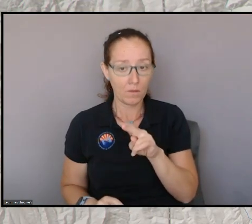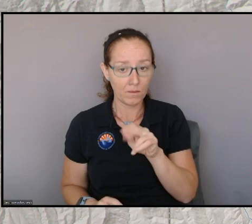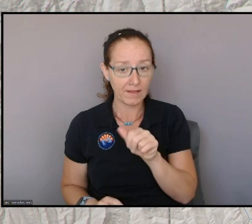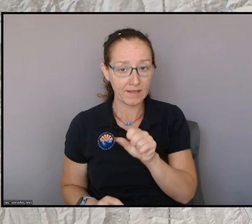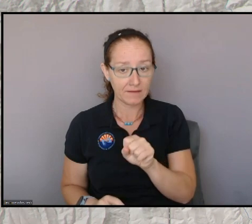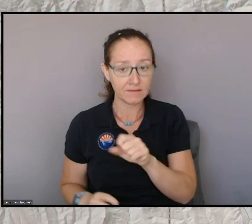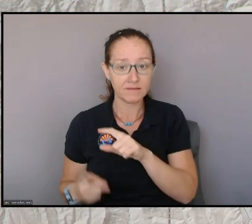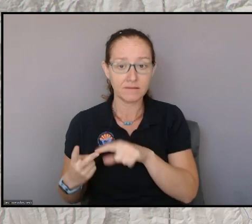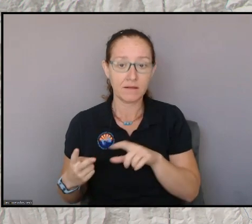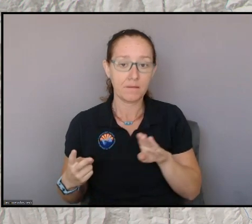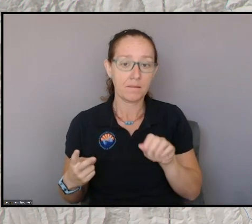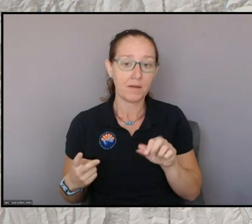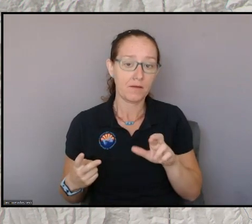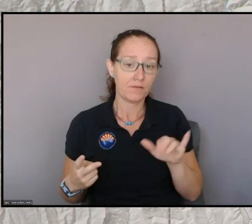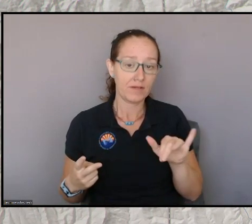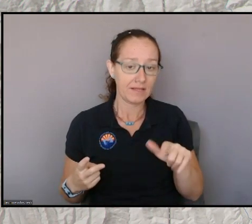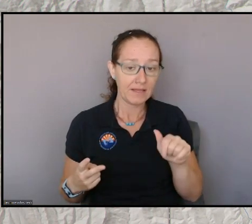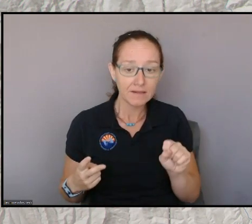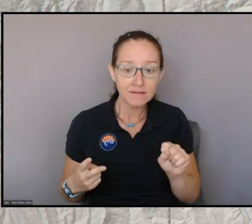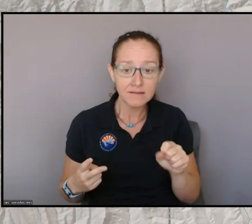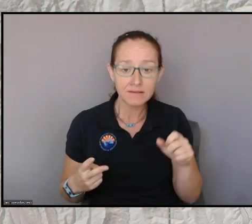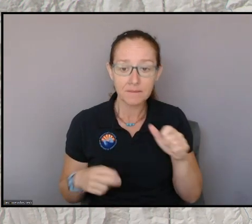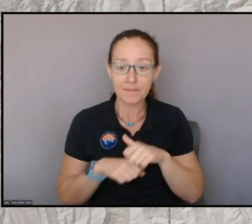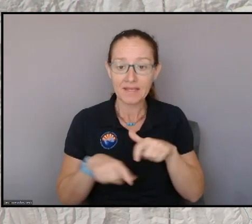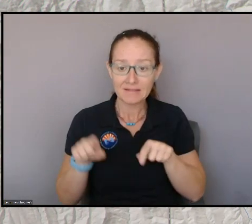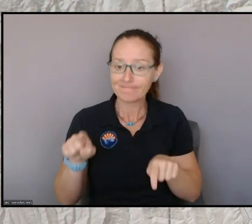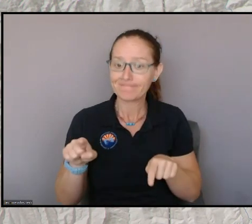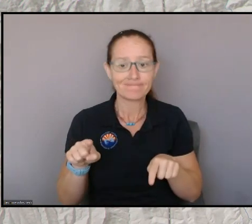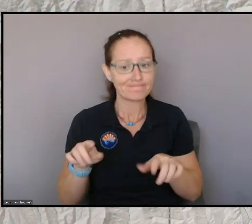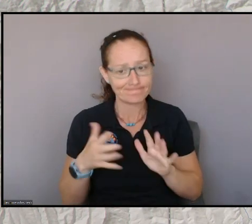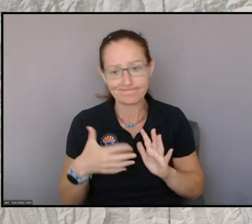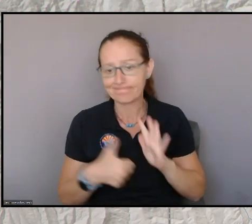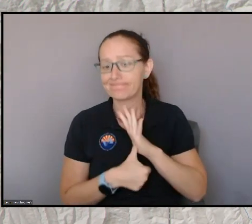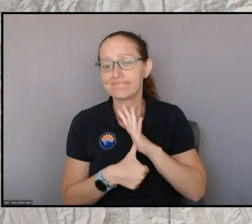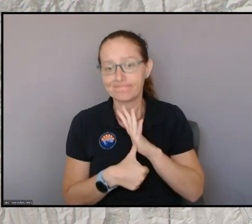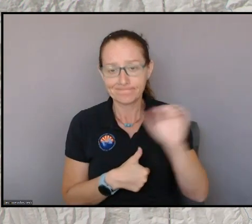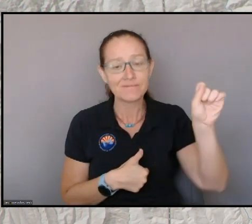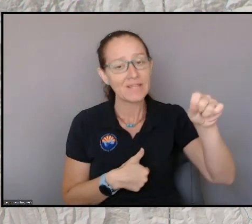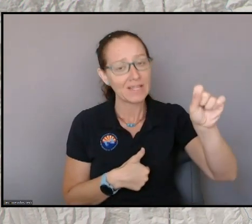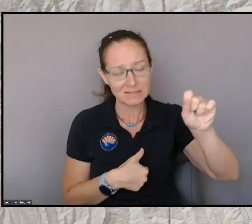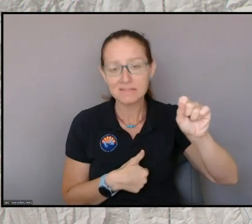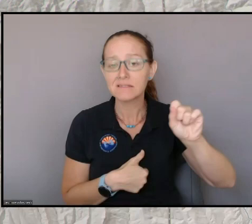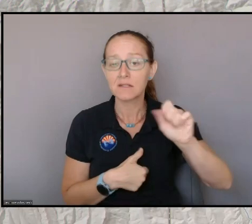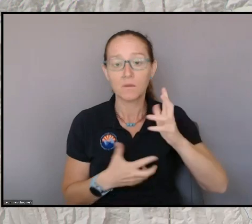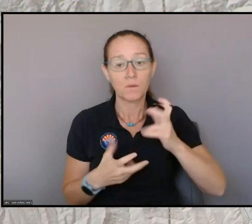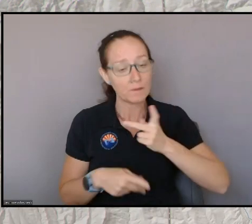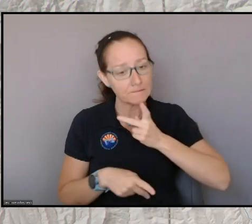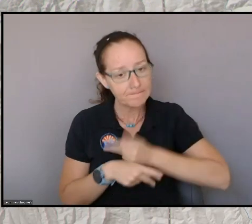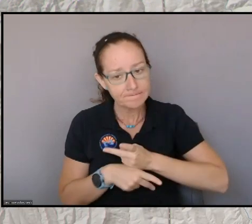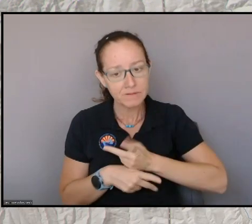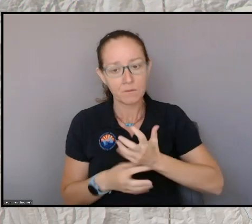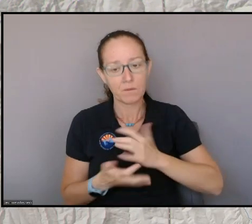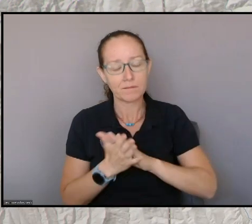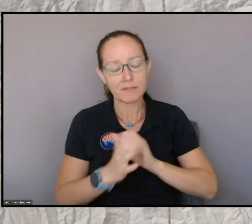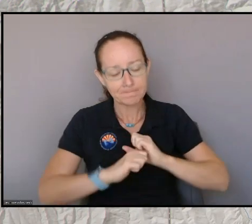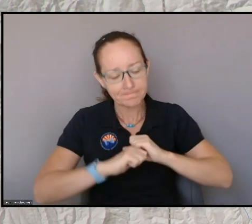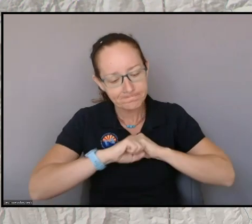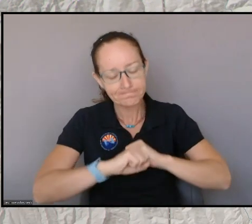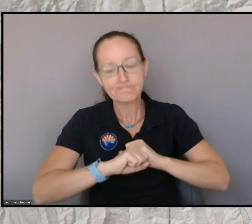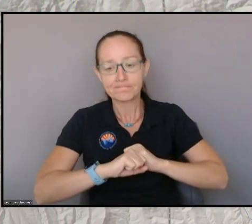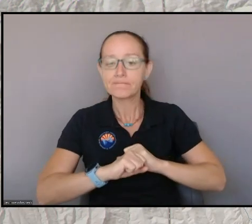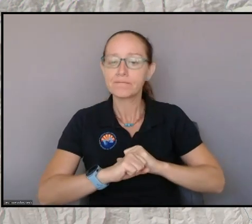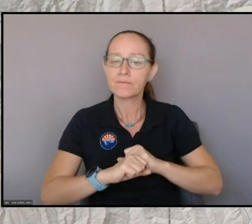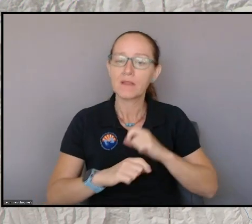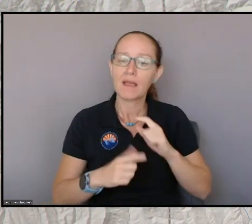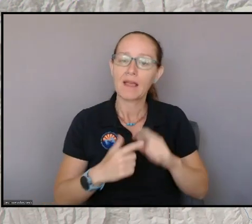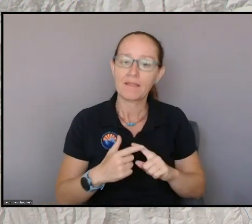Burias Peak, or Peak area. We want to get that stuff taken care of, secured up, so that we can start getting folks